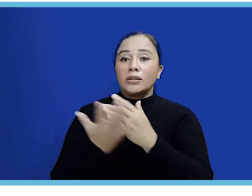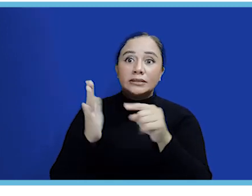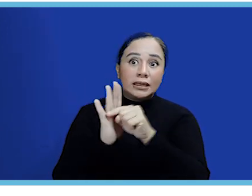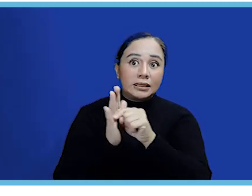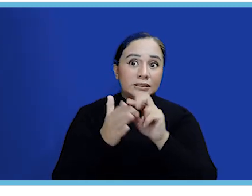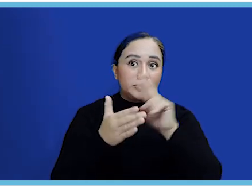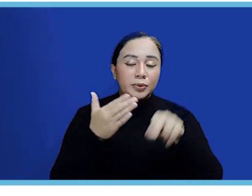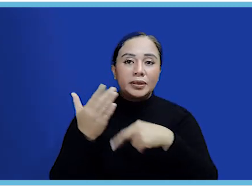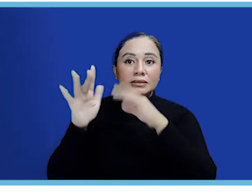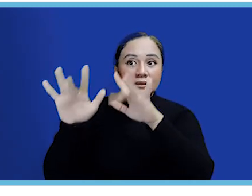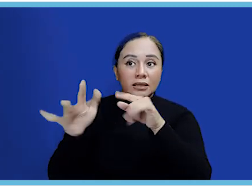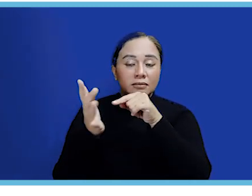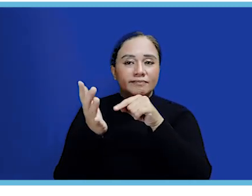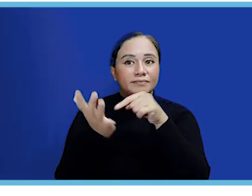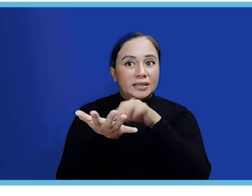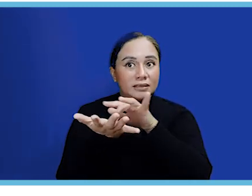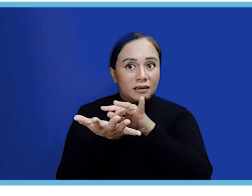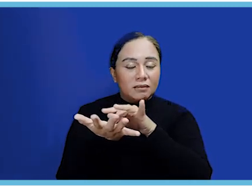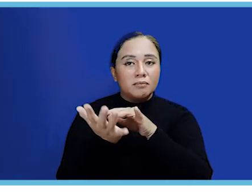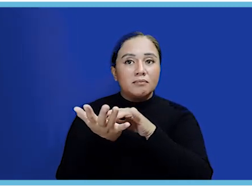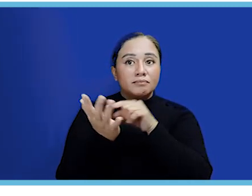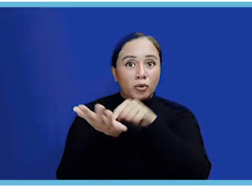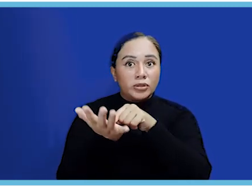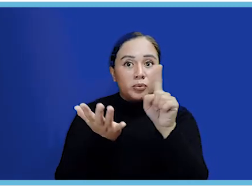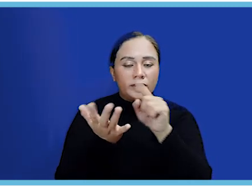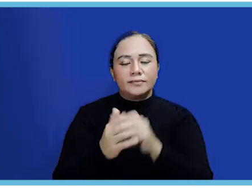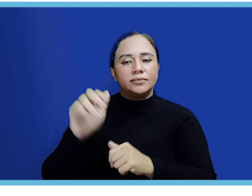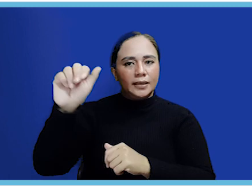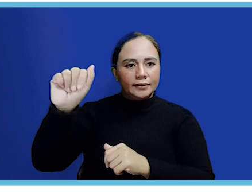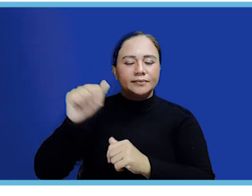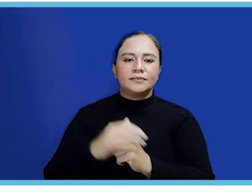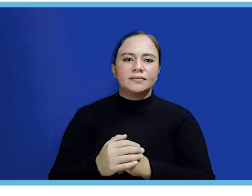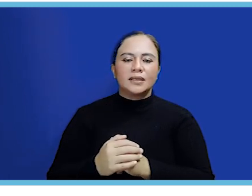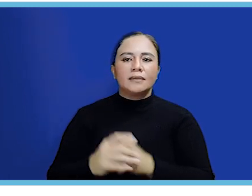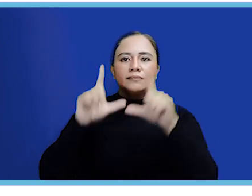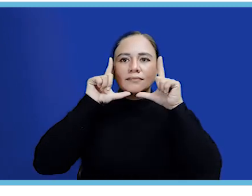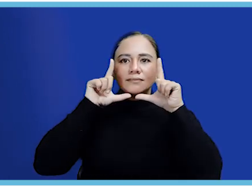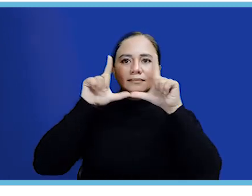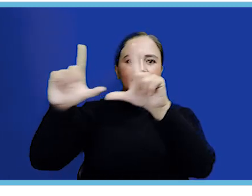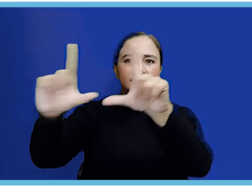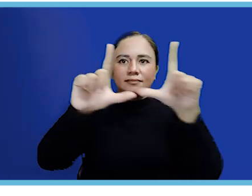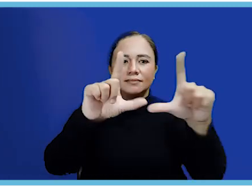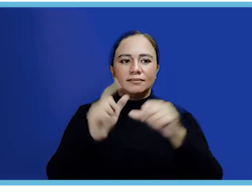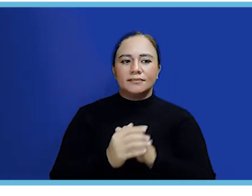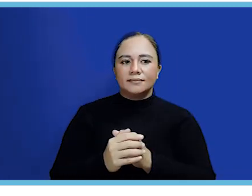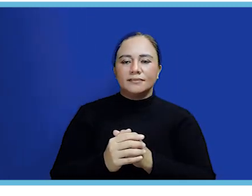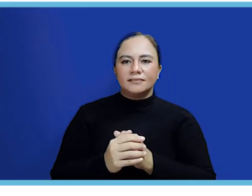Some of the consequences of the charity and medical models are the following. A. Stigmatization.